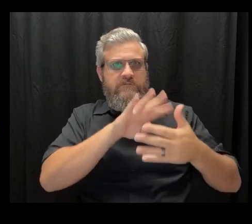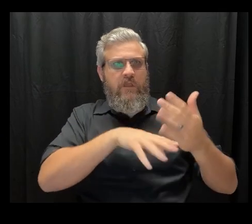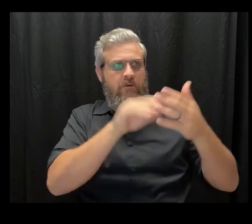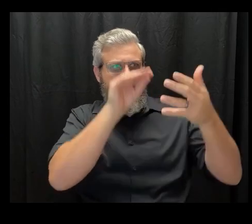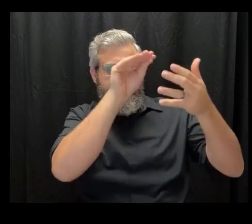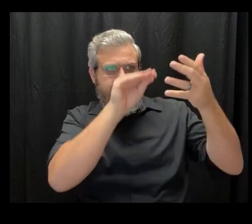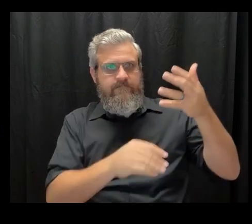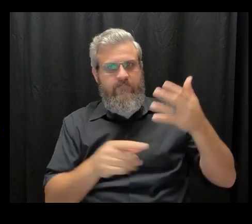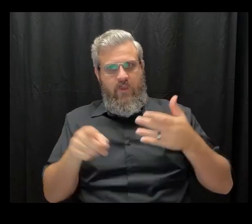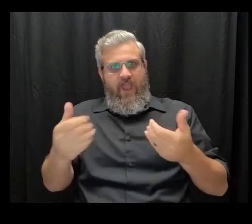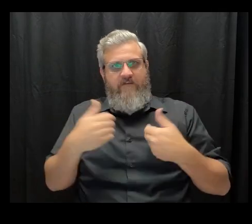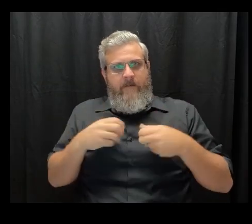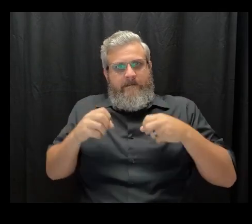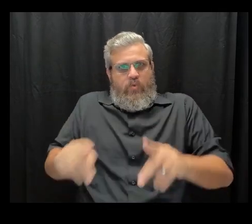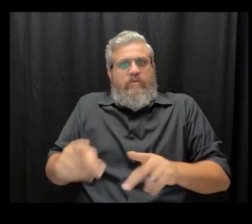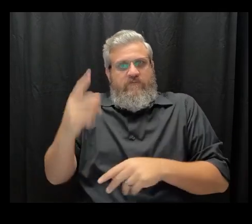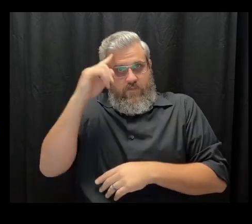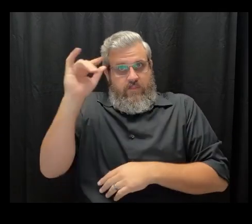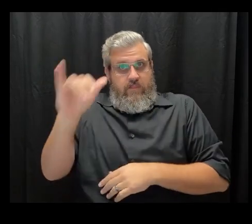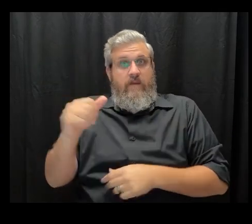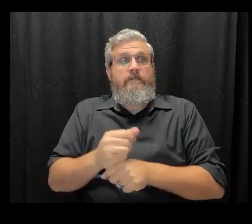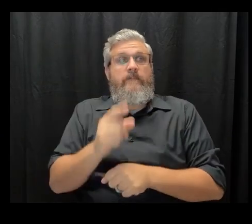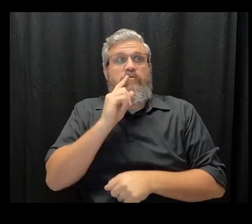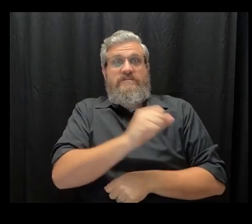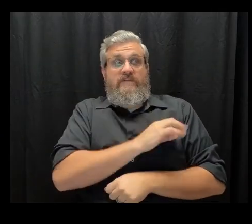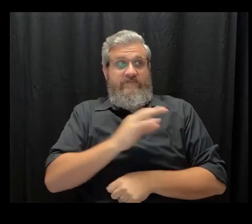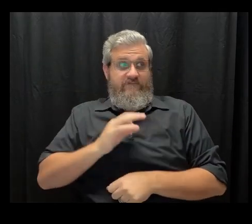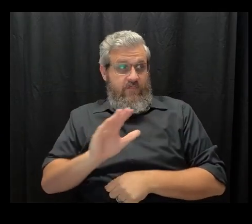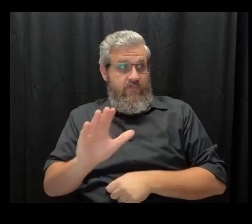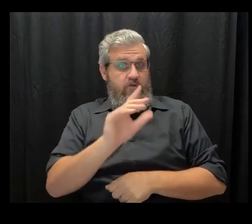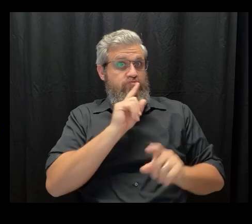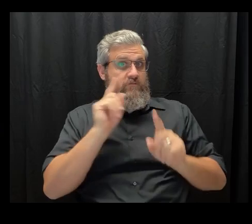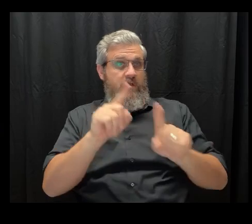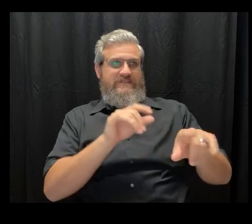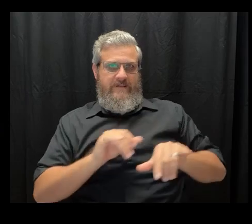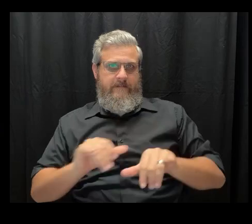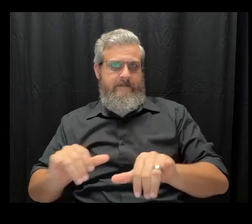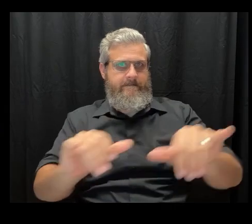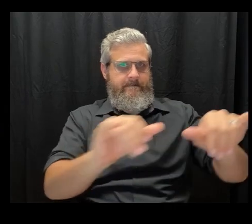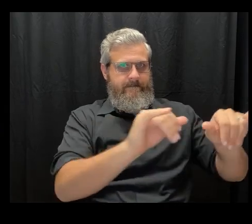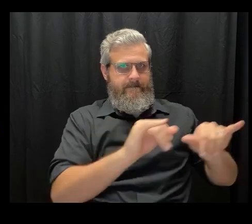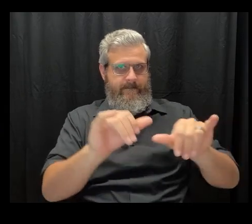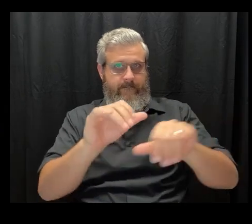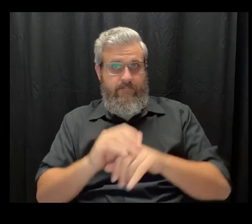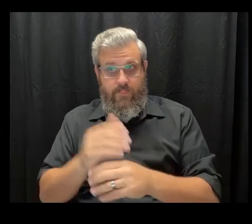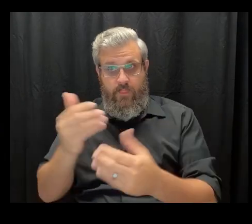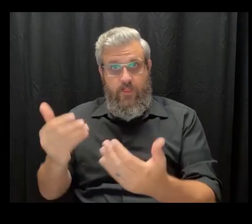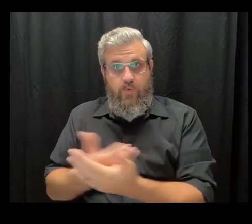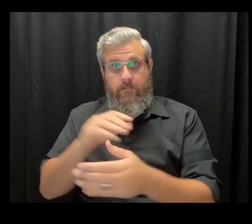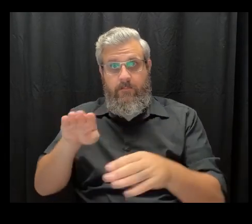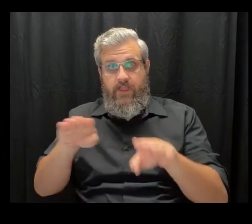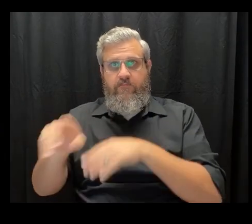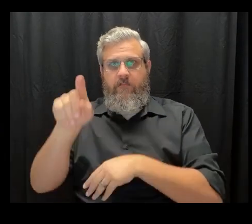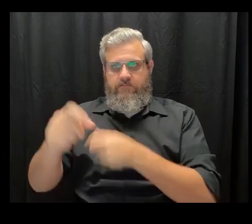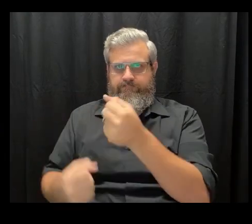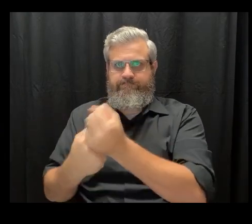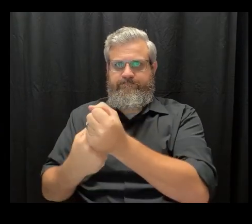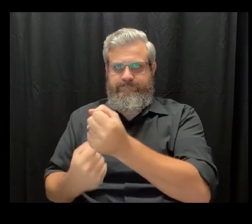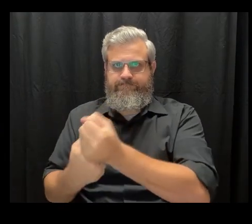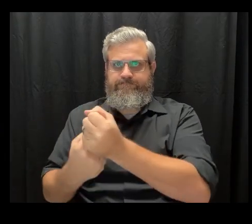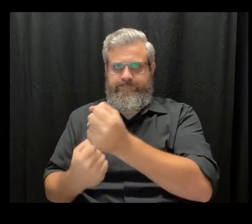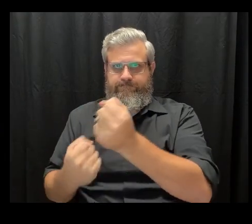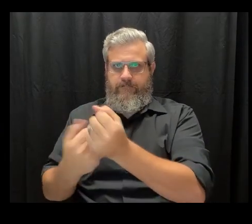in their responses. New behavior must be reinforced more effectively than the old one.